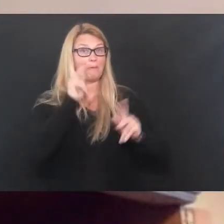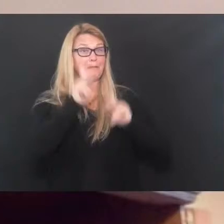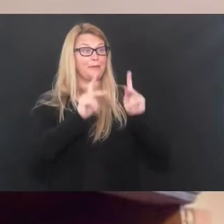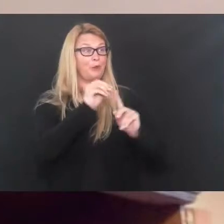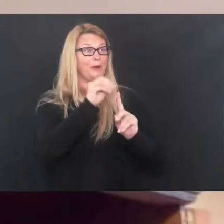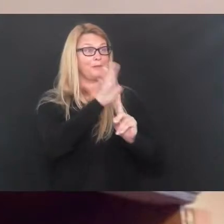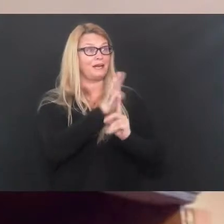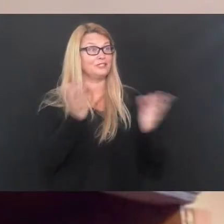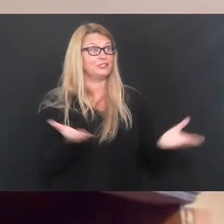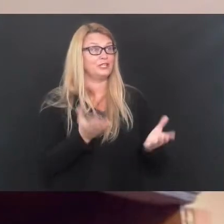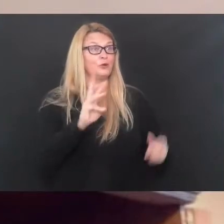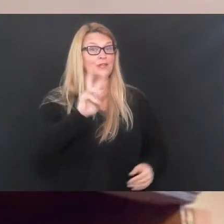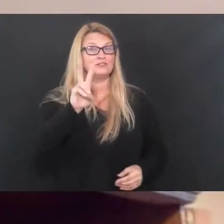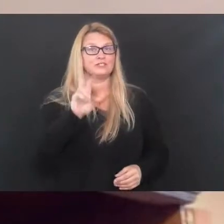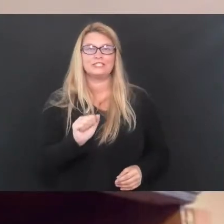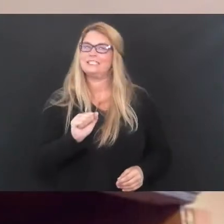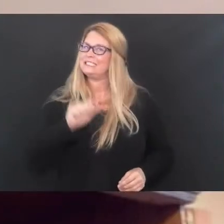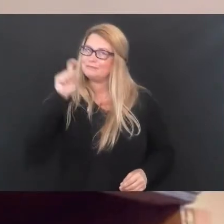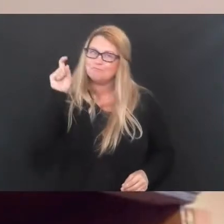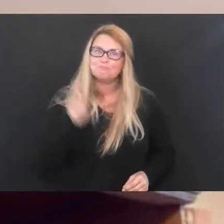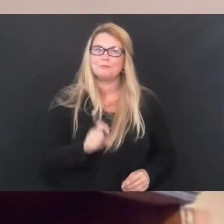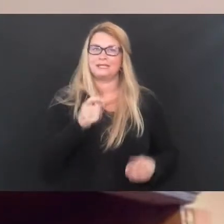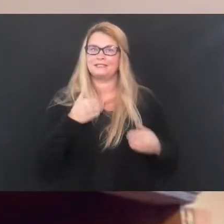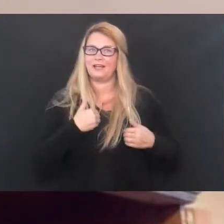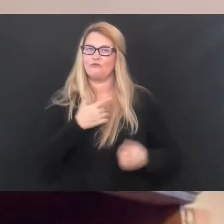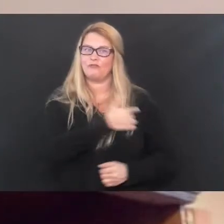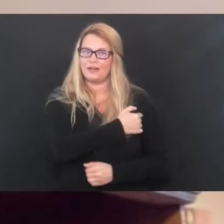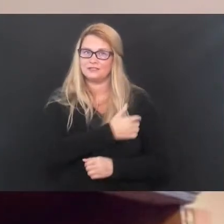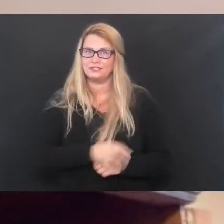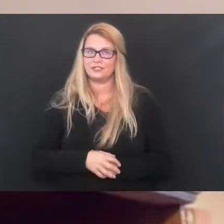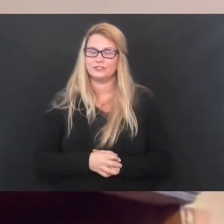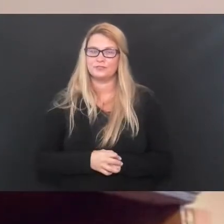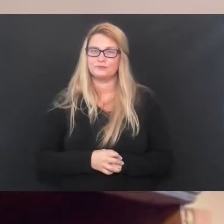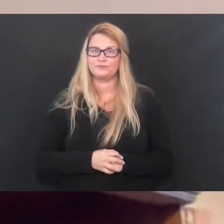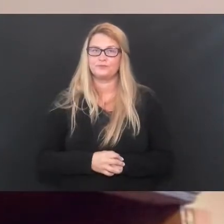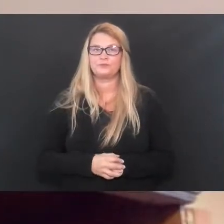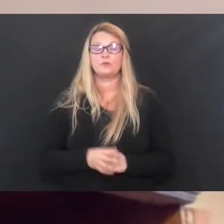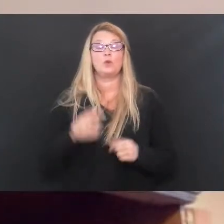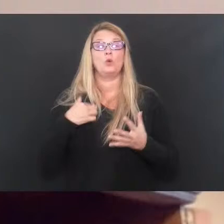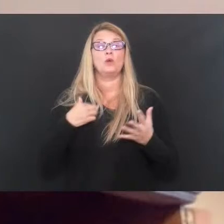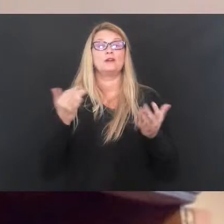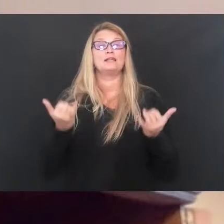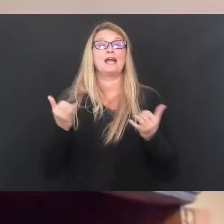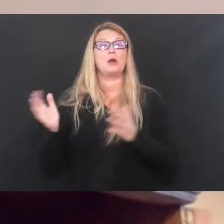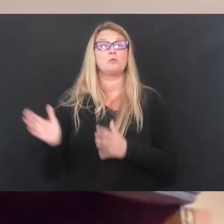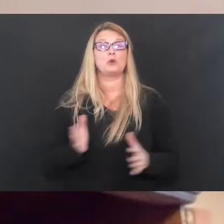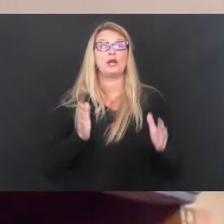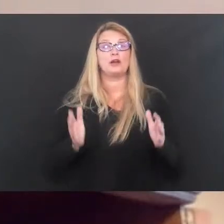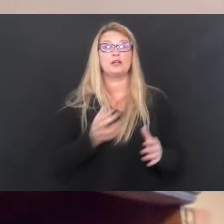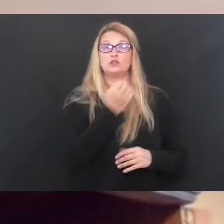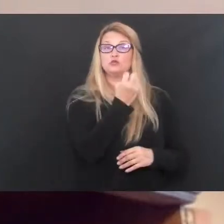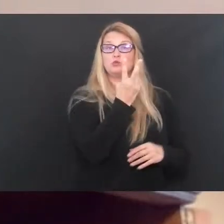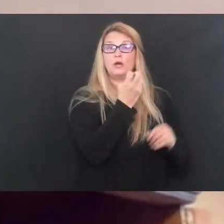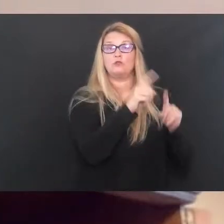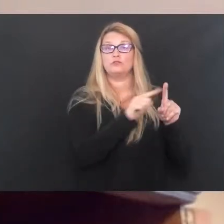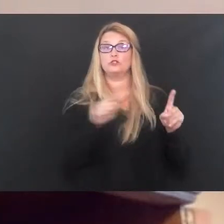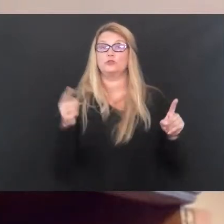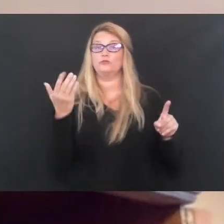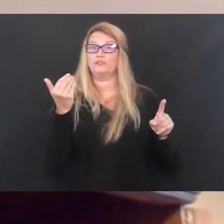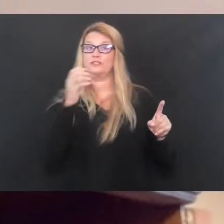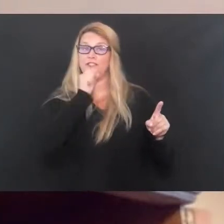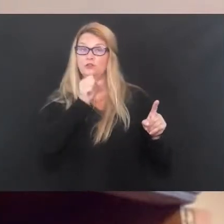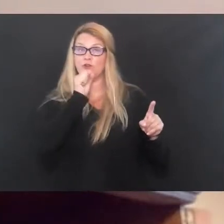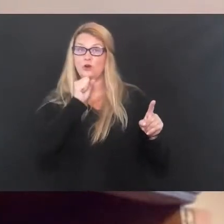we must get vaccinated. We are also preparing for 12 to 15-year-olds going forward. But as the